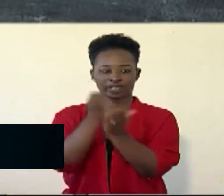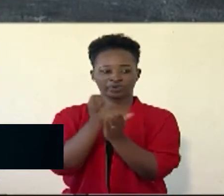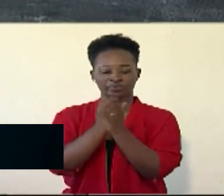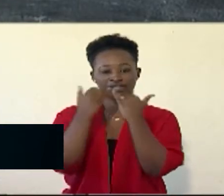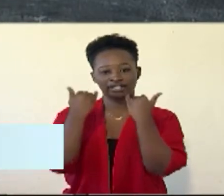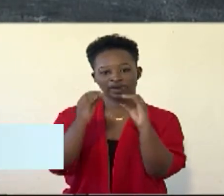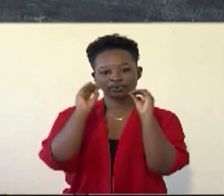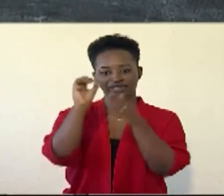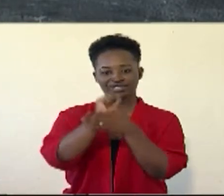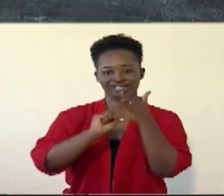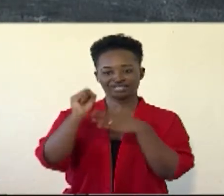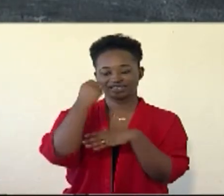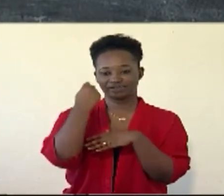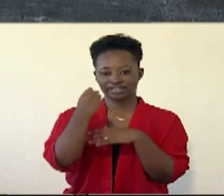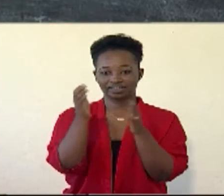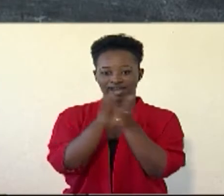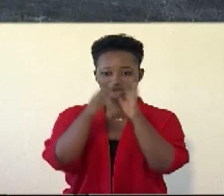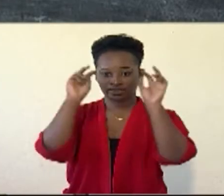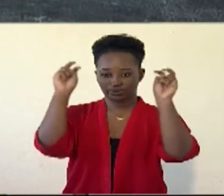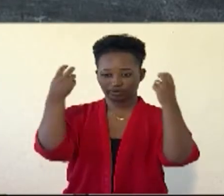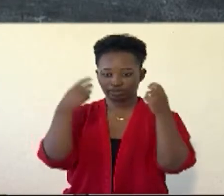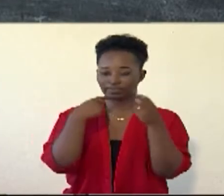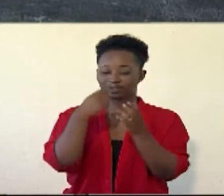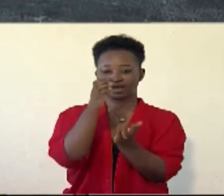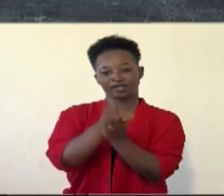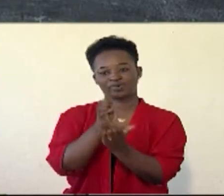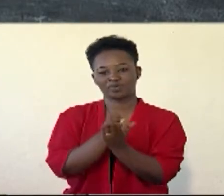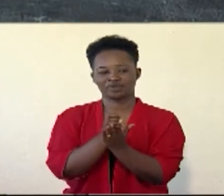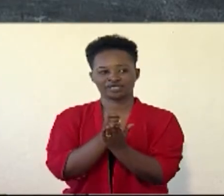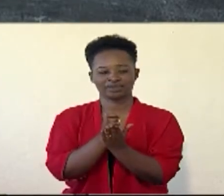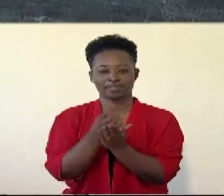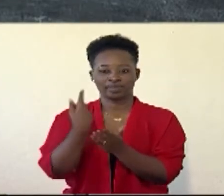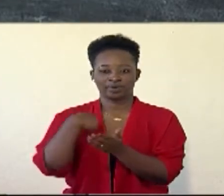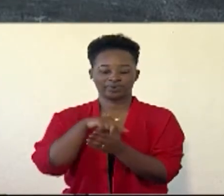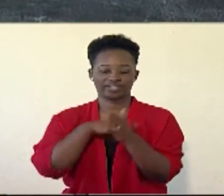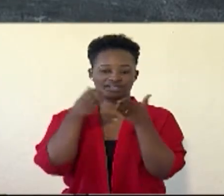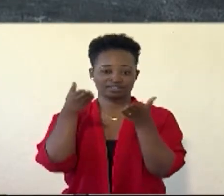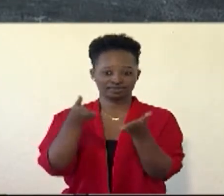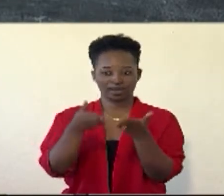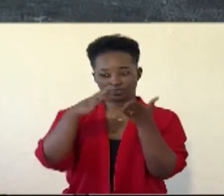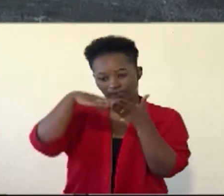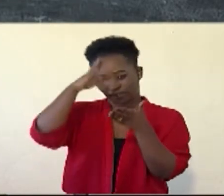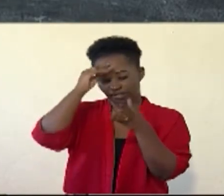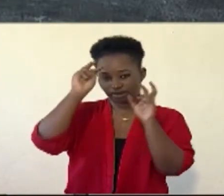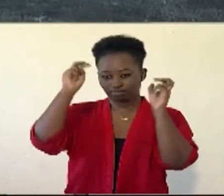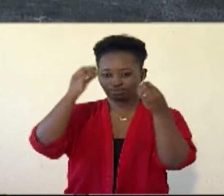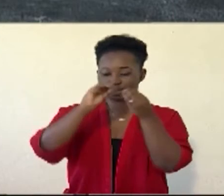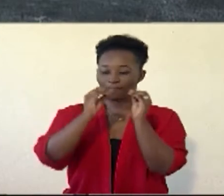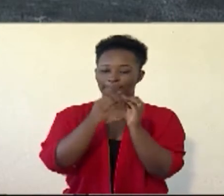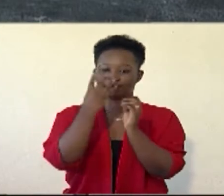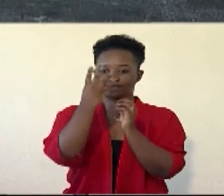5. And the subject is economics. We are still on Unit 4, which is